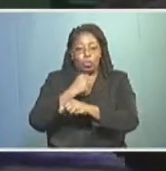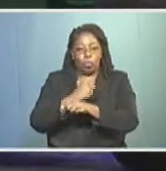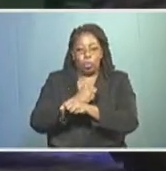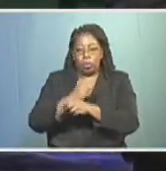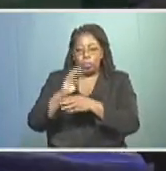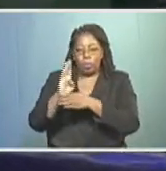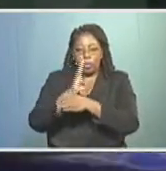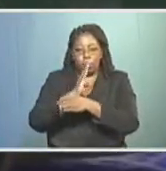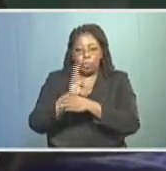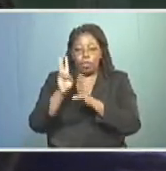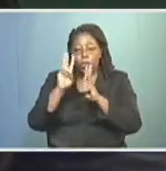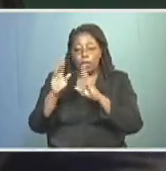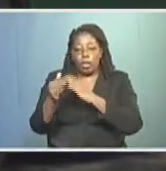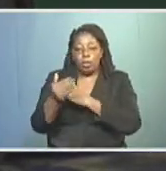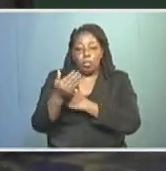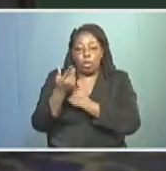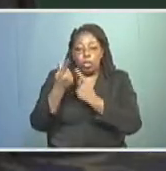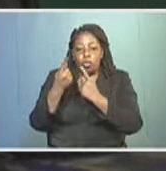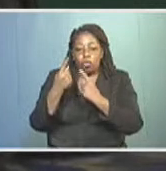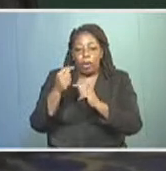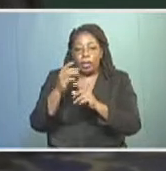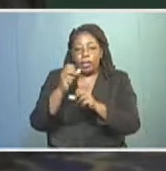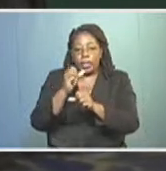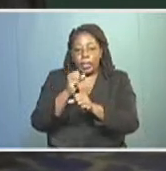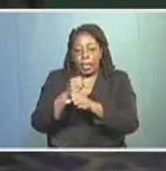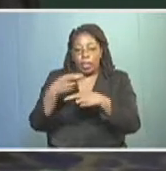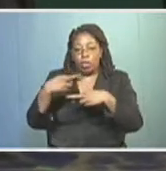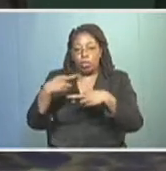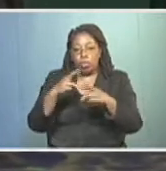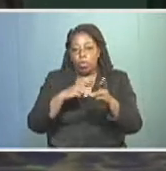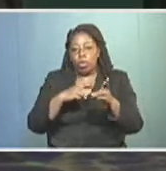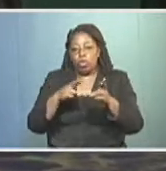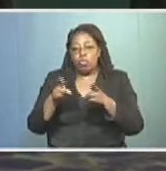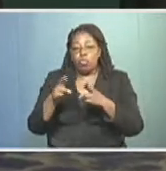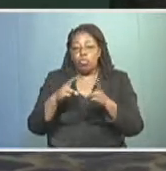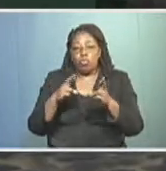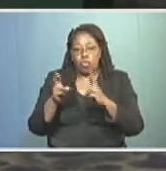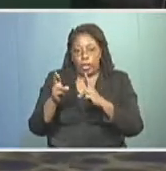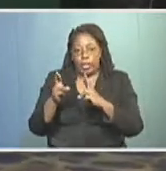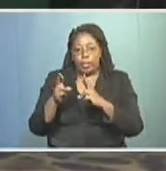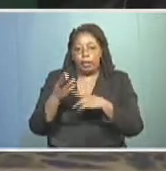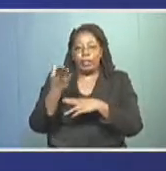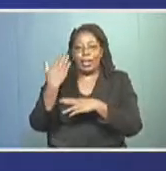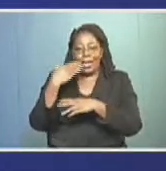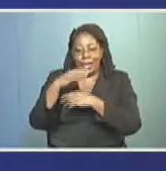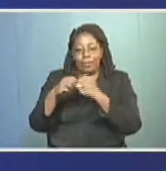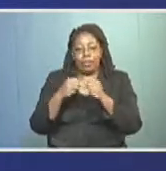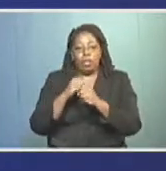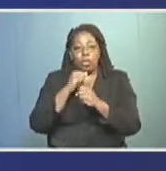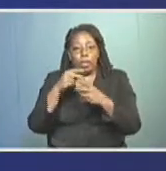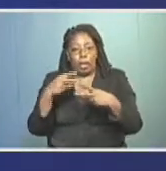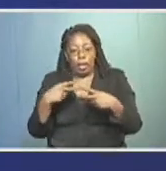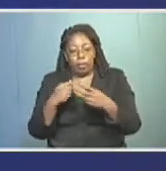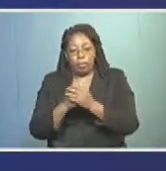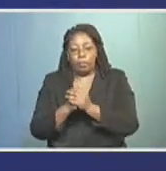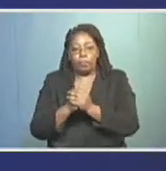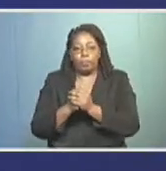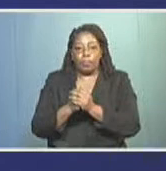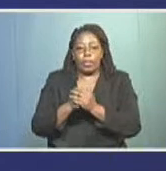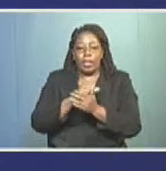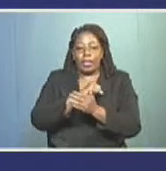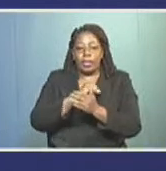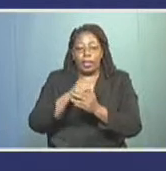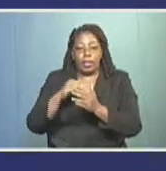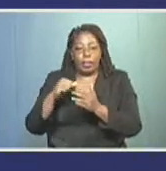Wednesday morning trying to get the Imperial Ballroom together after postponement last year due to the pandemic. The Battle for Atlantis is